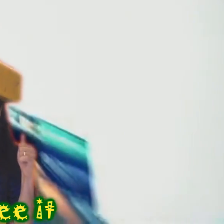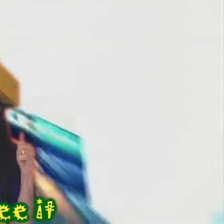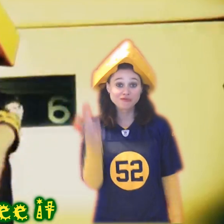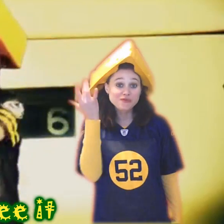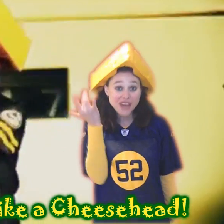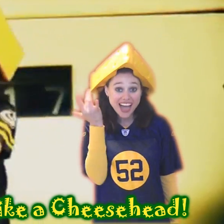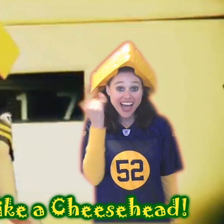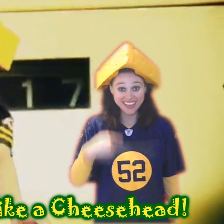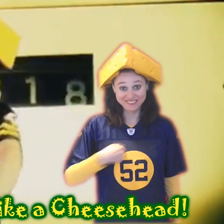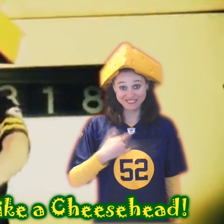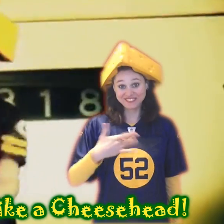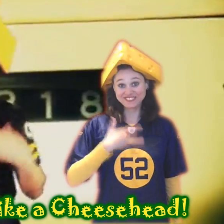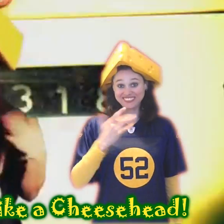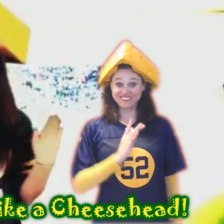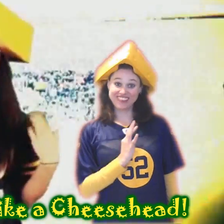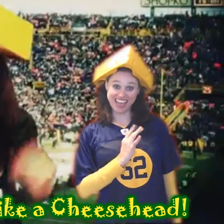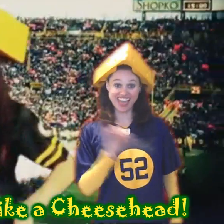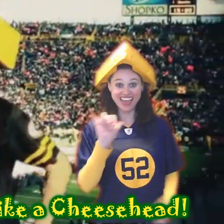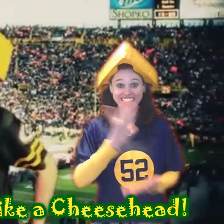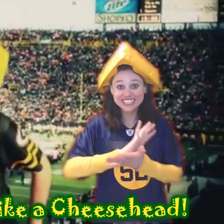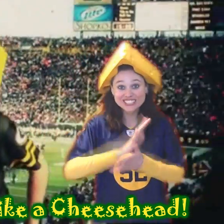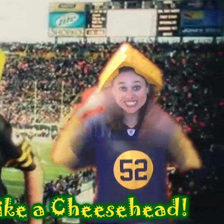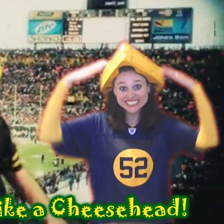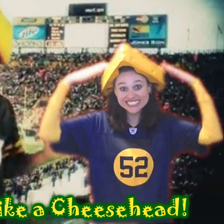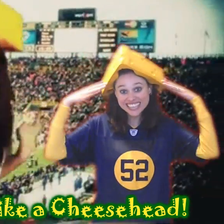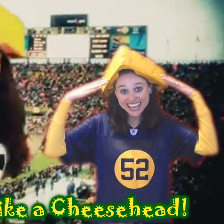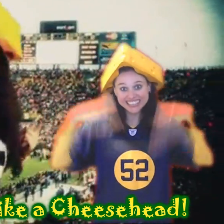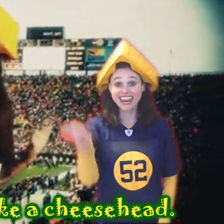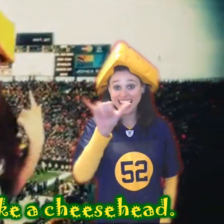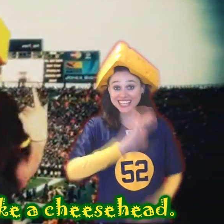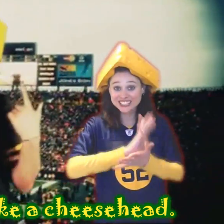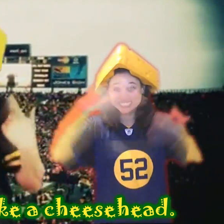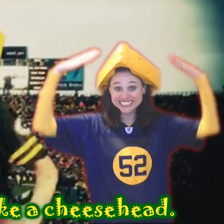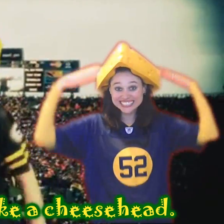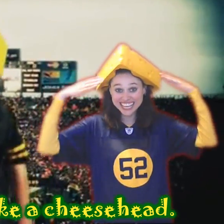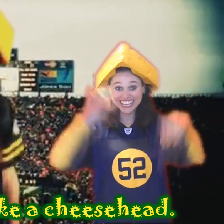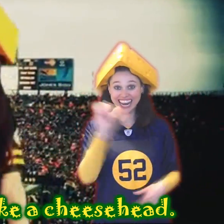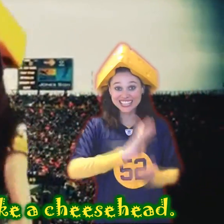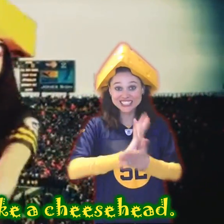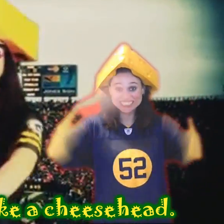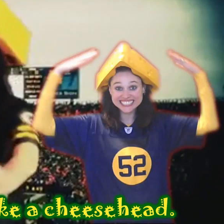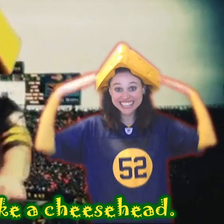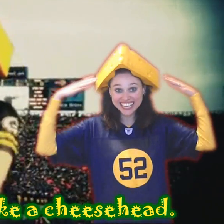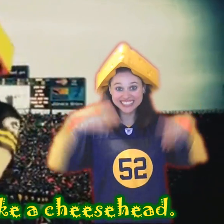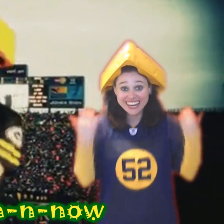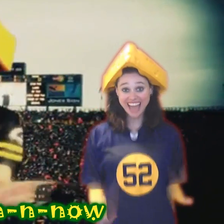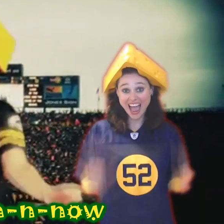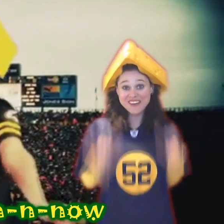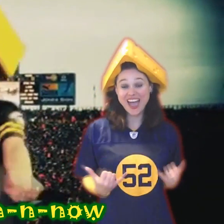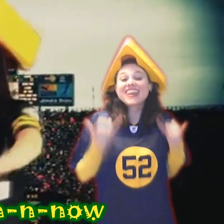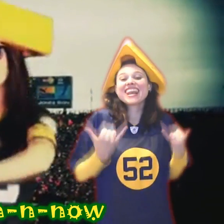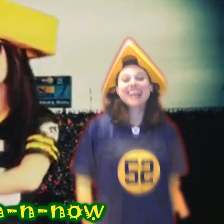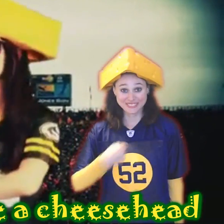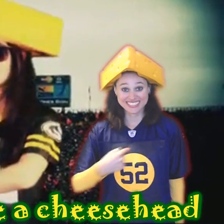it. Cause I'm feeling so fly, like a cheesehead. Like a cheesehead, like a cheesehead.